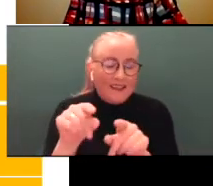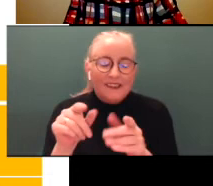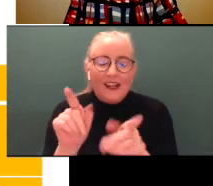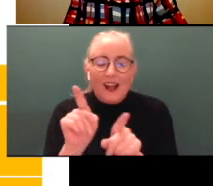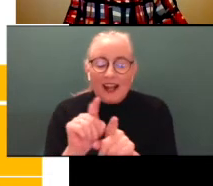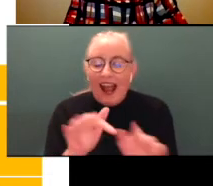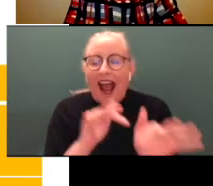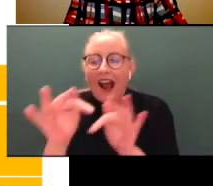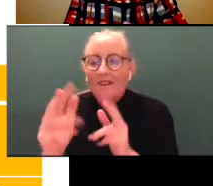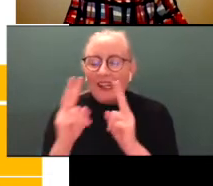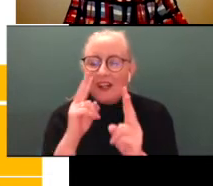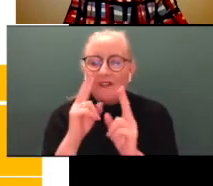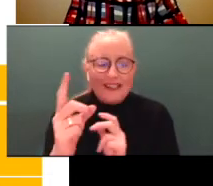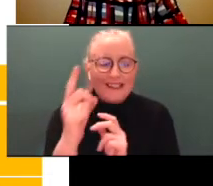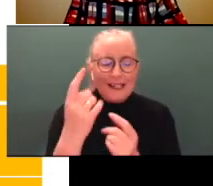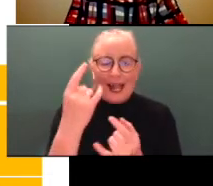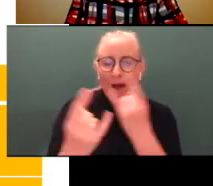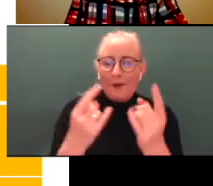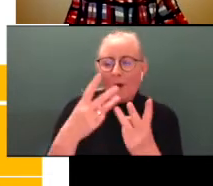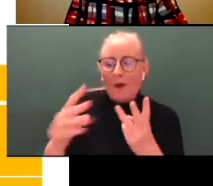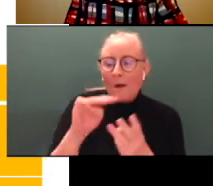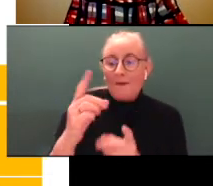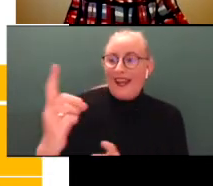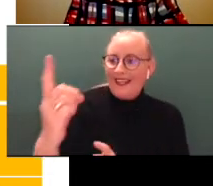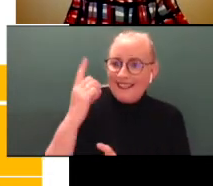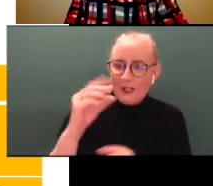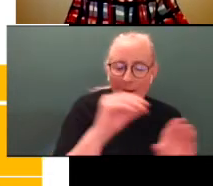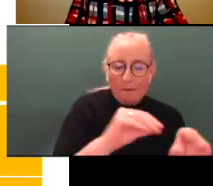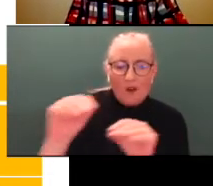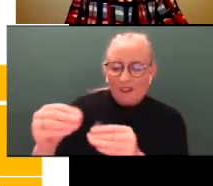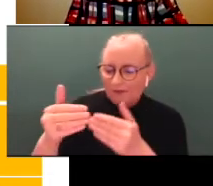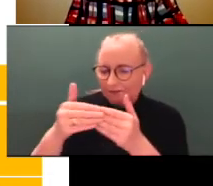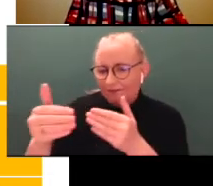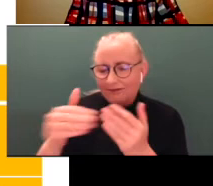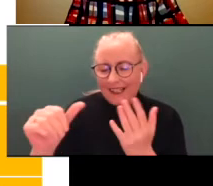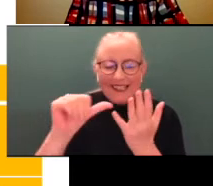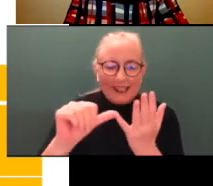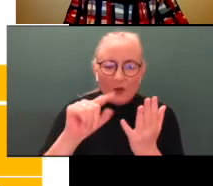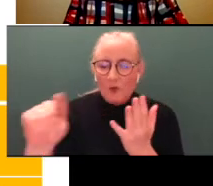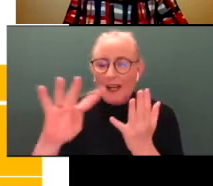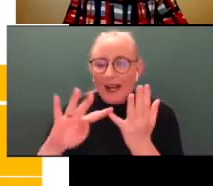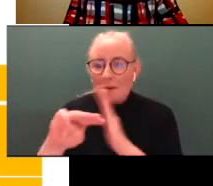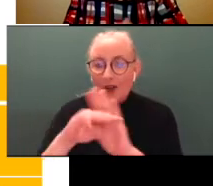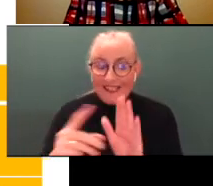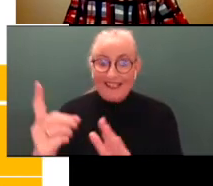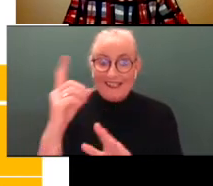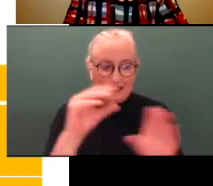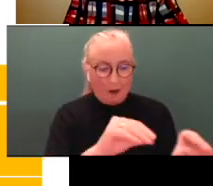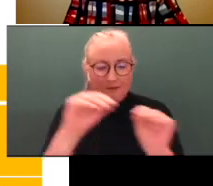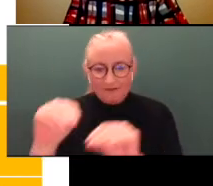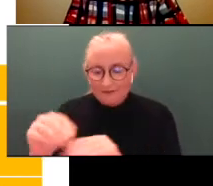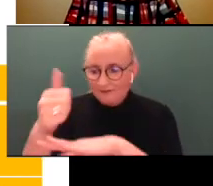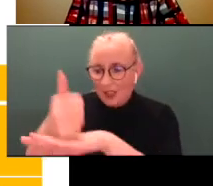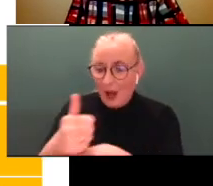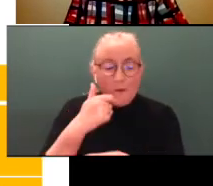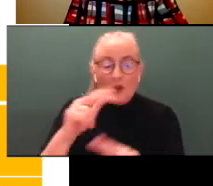the after interviews were conducted when people had moved for a minimum period of 6 to 9 months. First of all, there's no